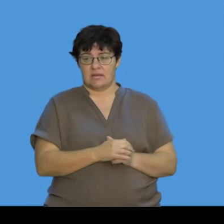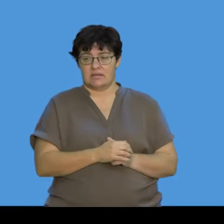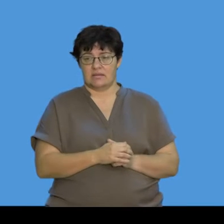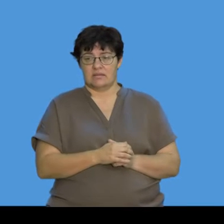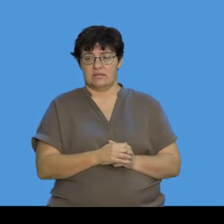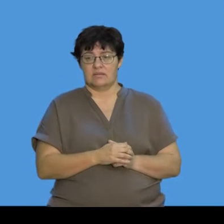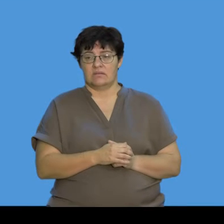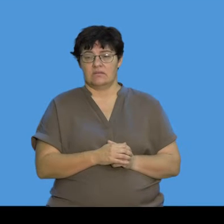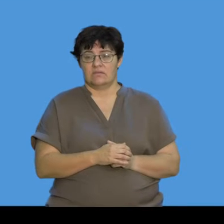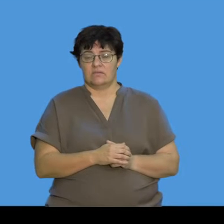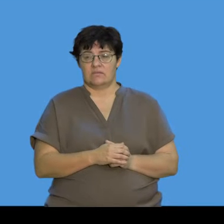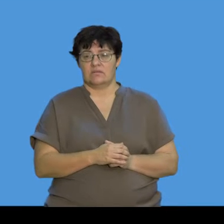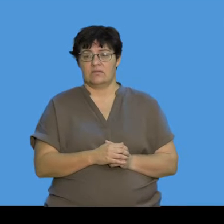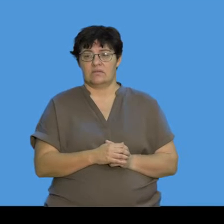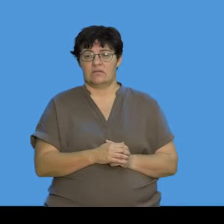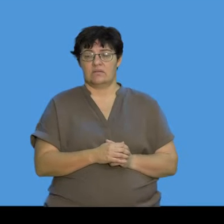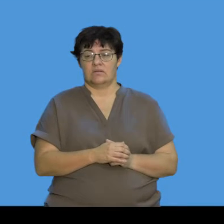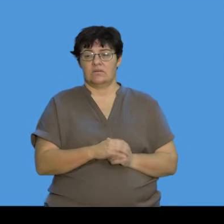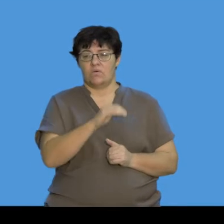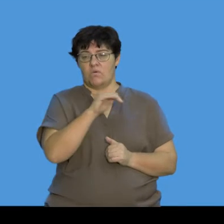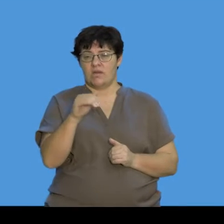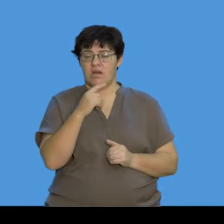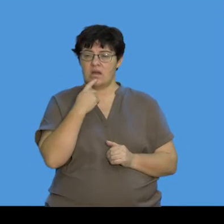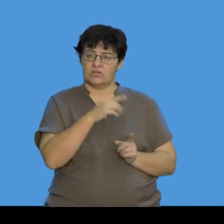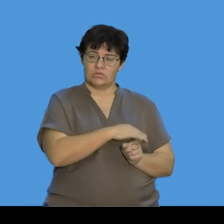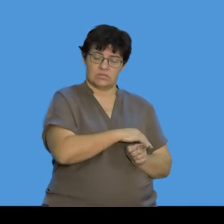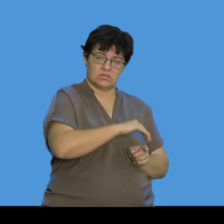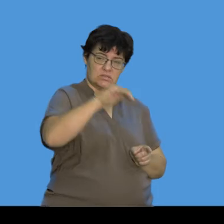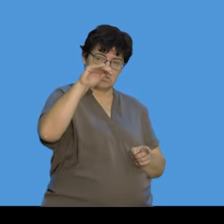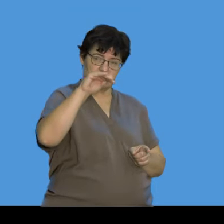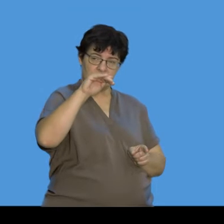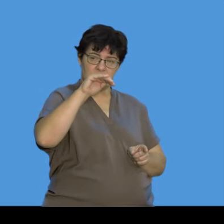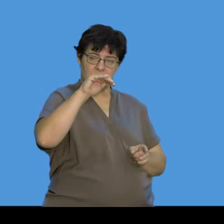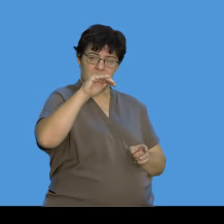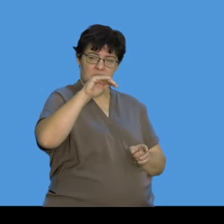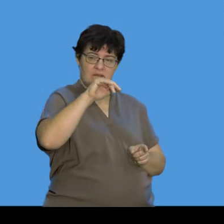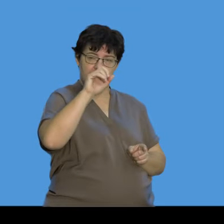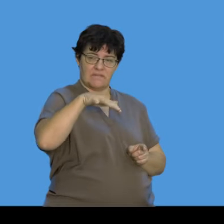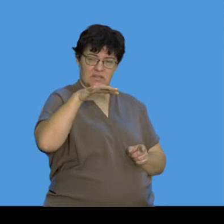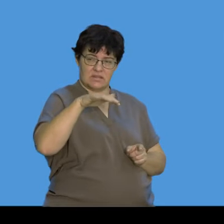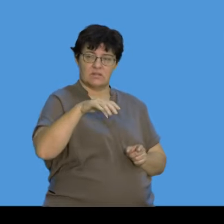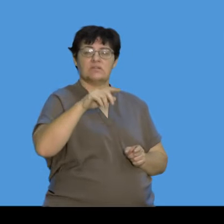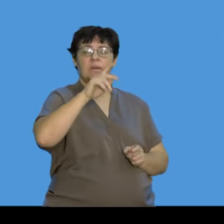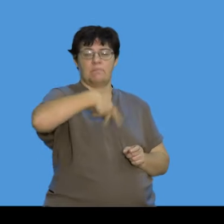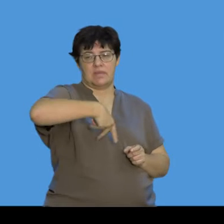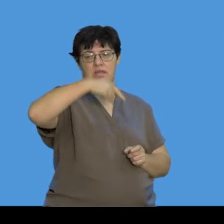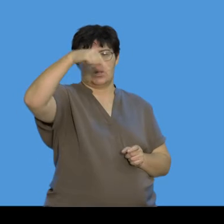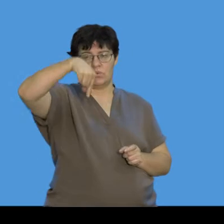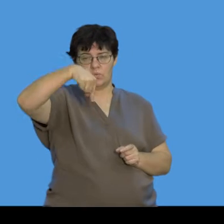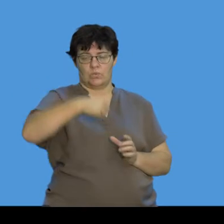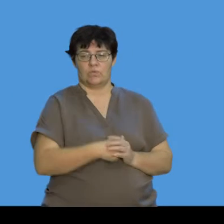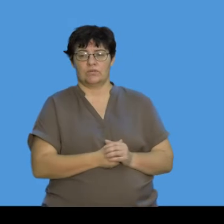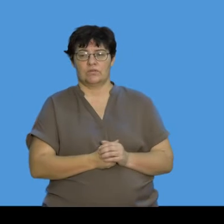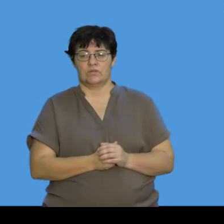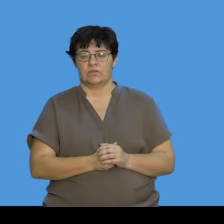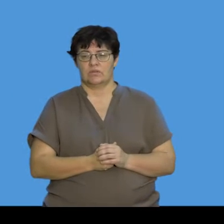So PR over, I also chose the 15, which was the one PQ, right? So that is